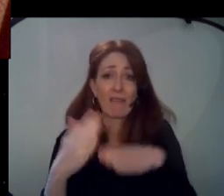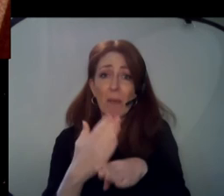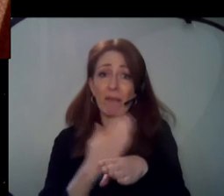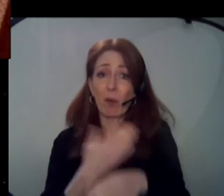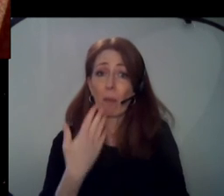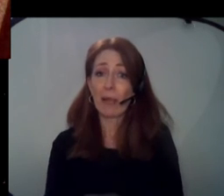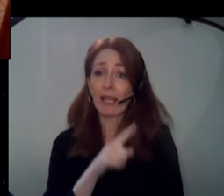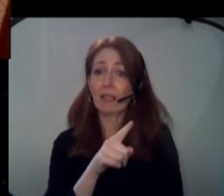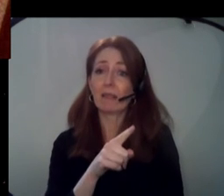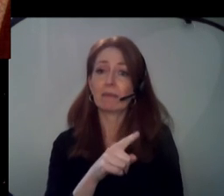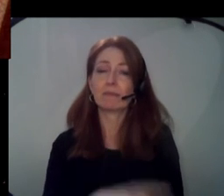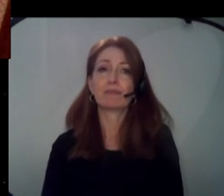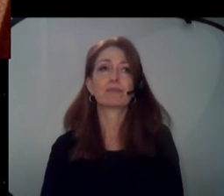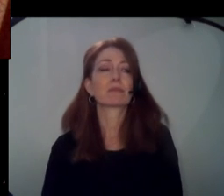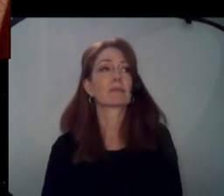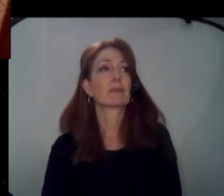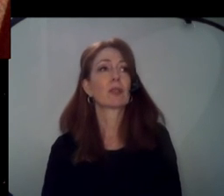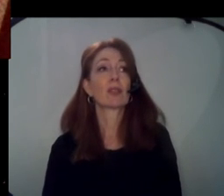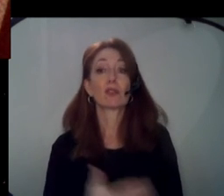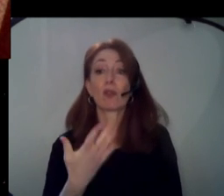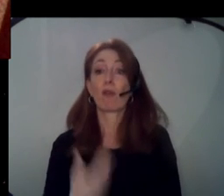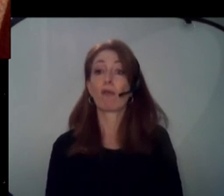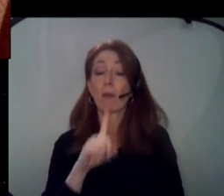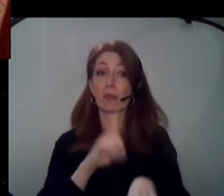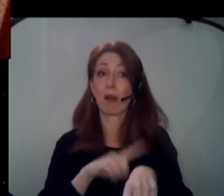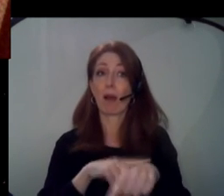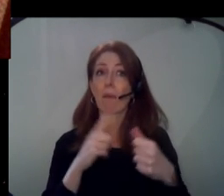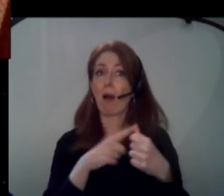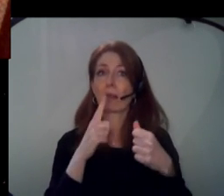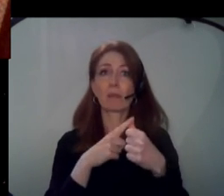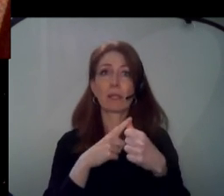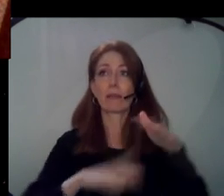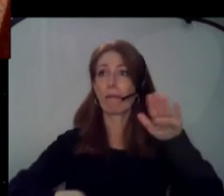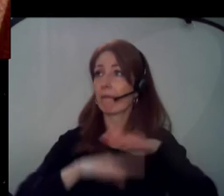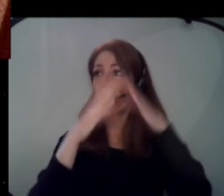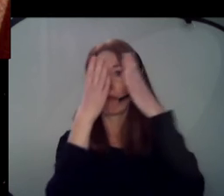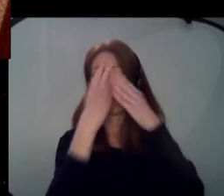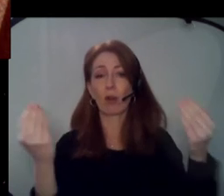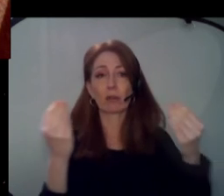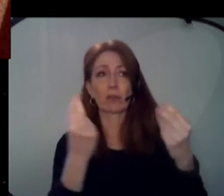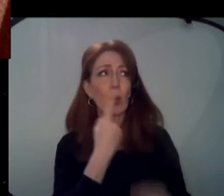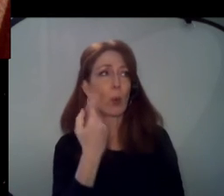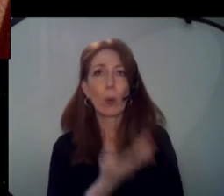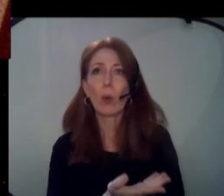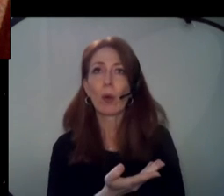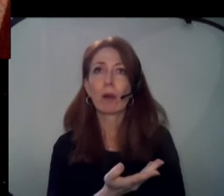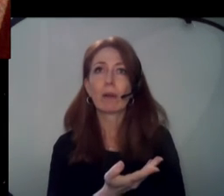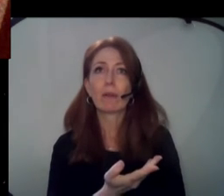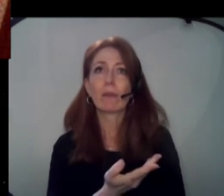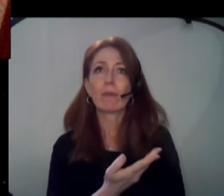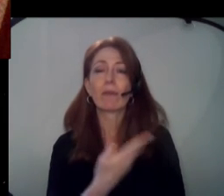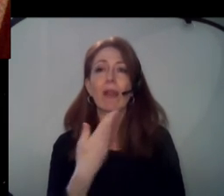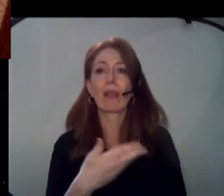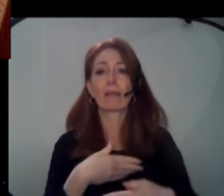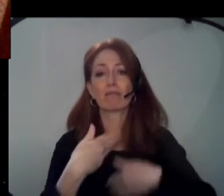from the period of Artemisia being entirely forgotten in art history. We're going through, I think we've been through the moment